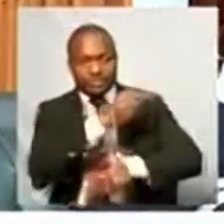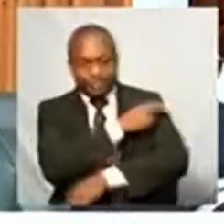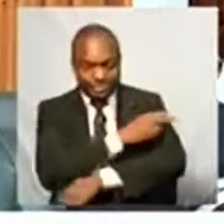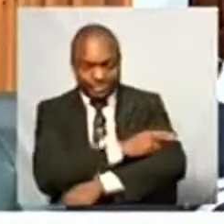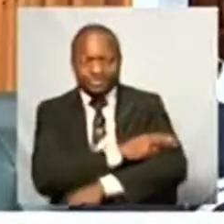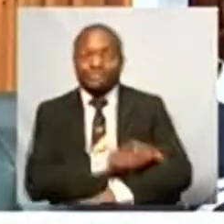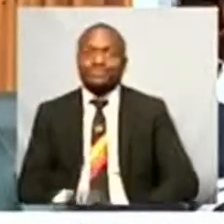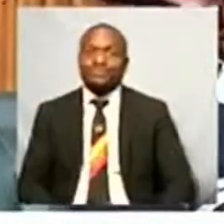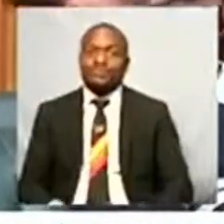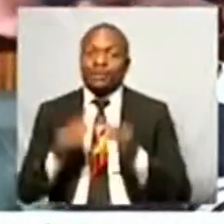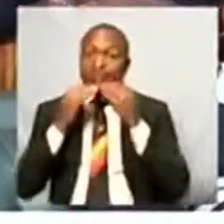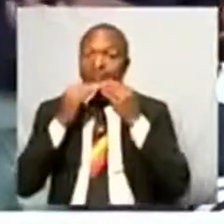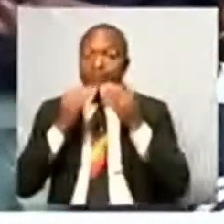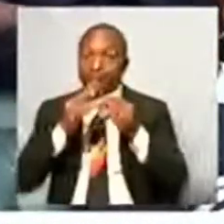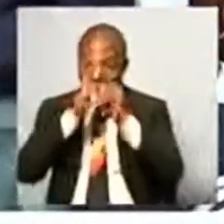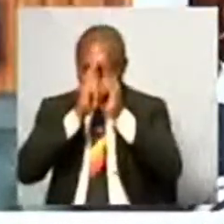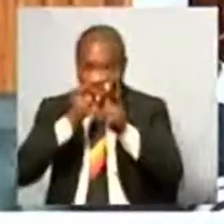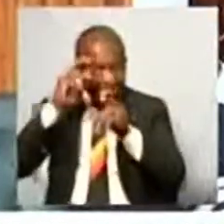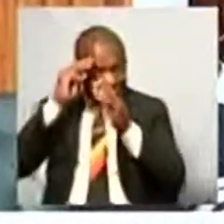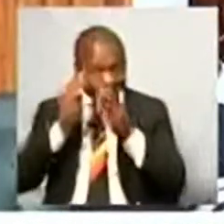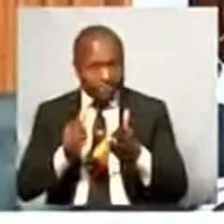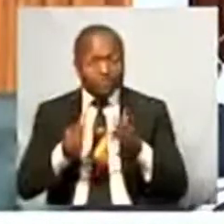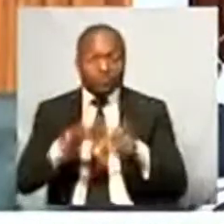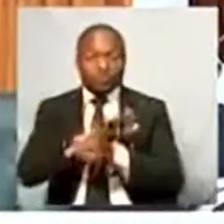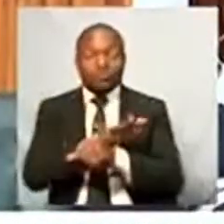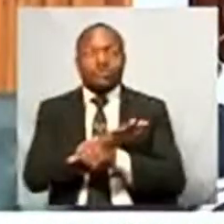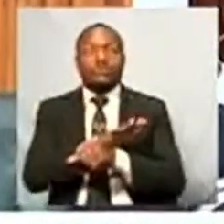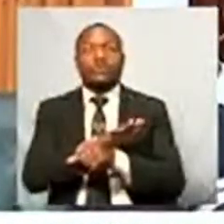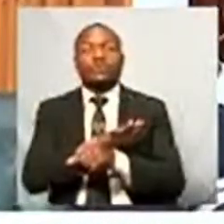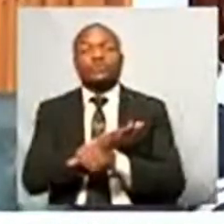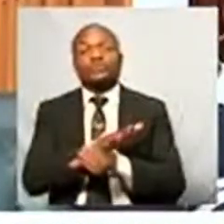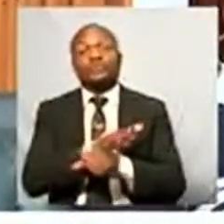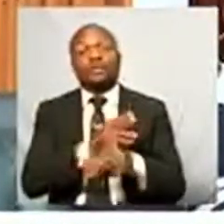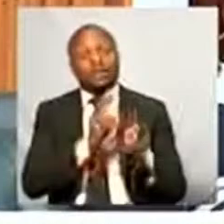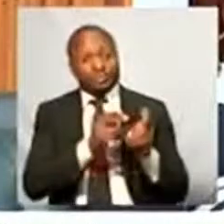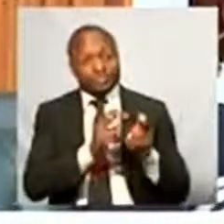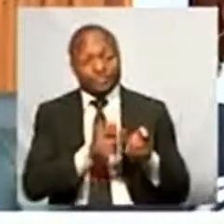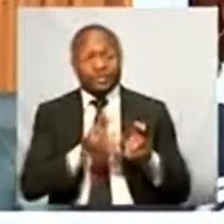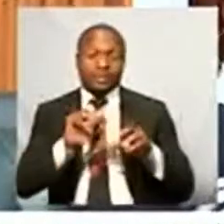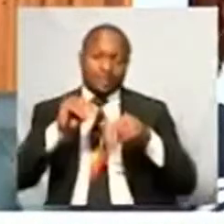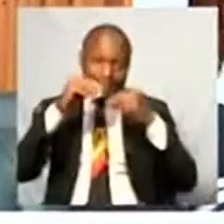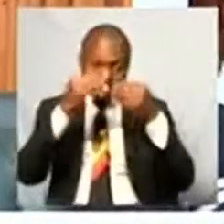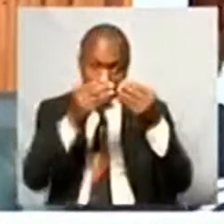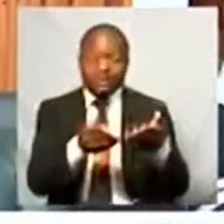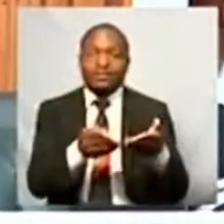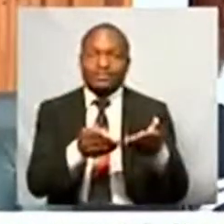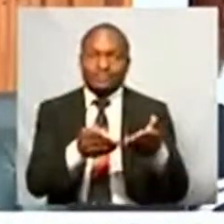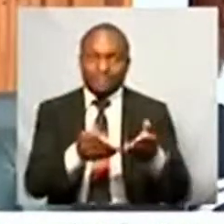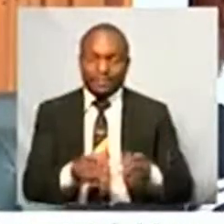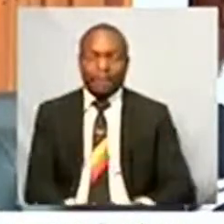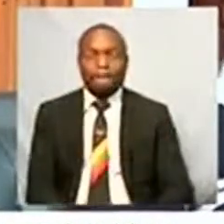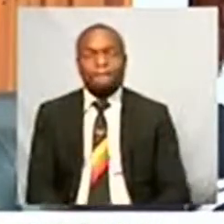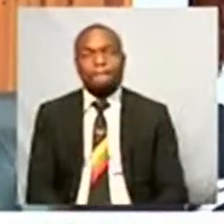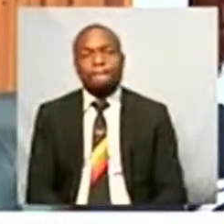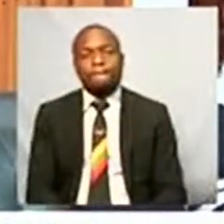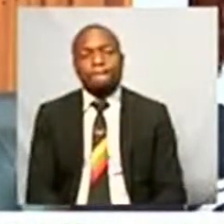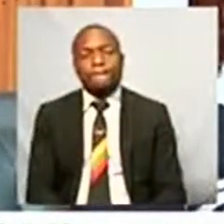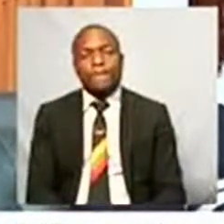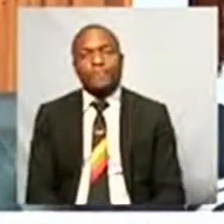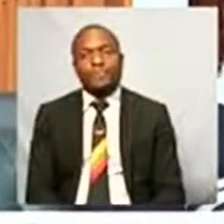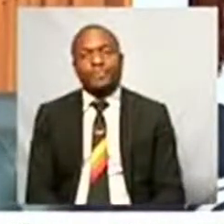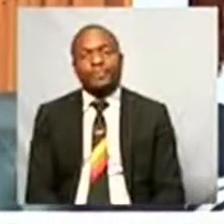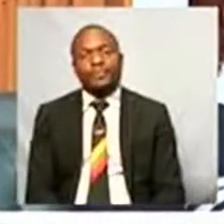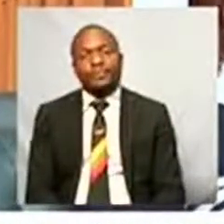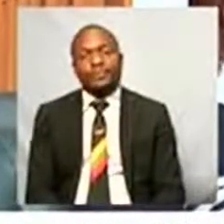Honourable Minister, thank you so much for that very comprehensive question and answer. That was extremely very well